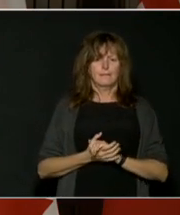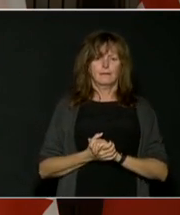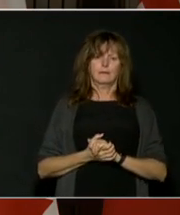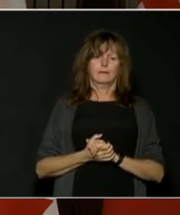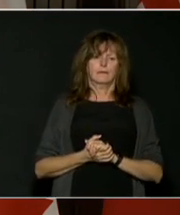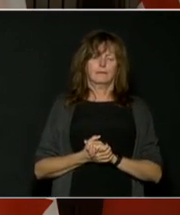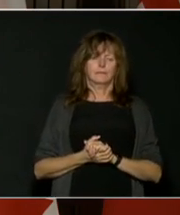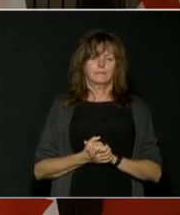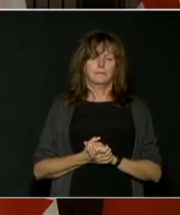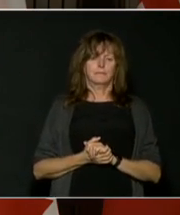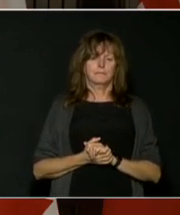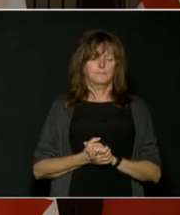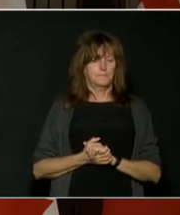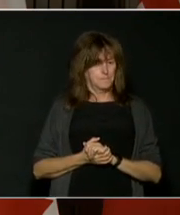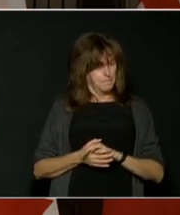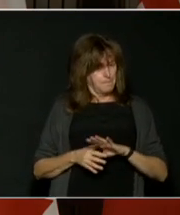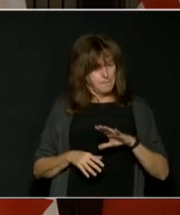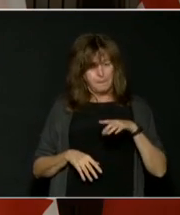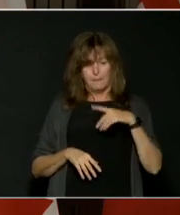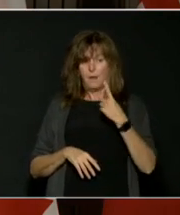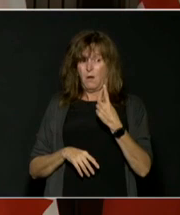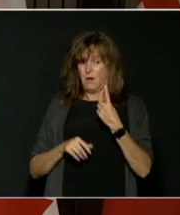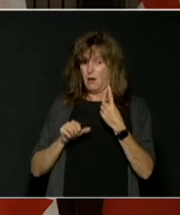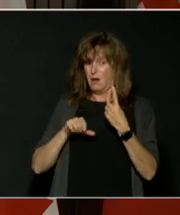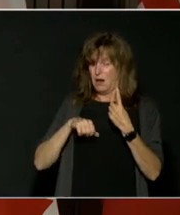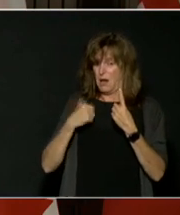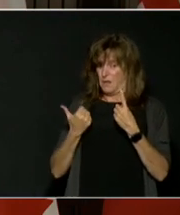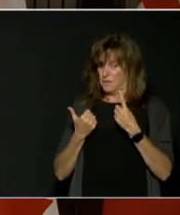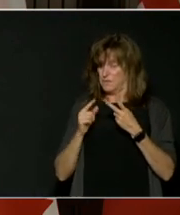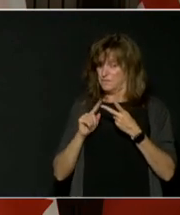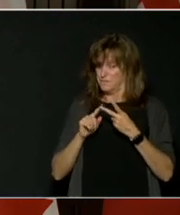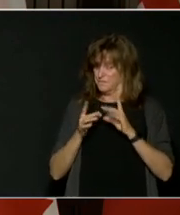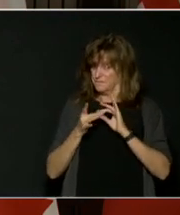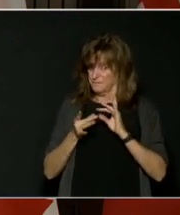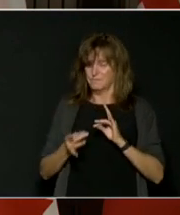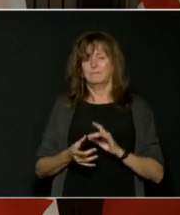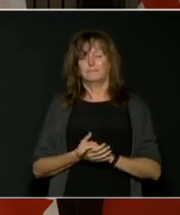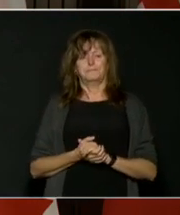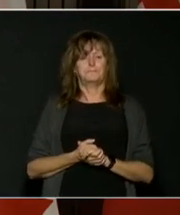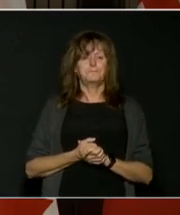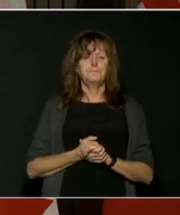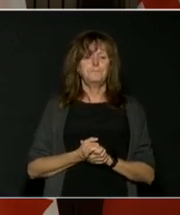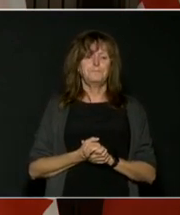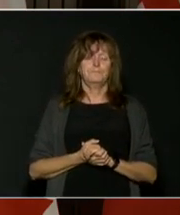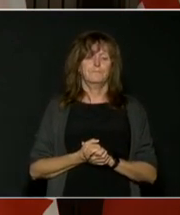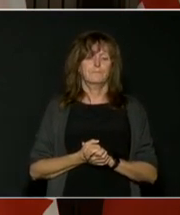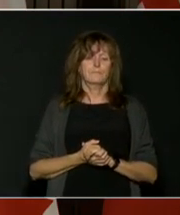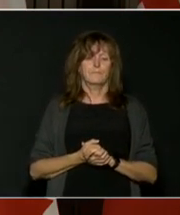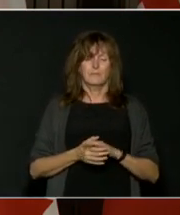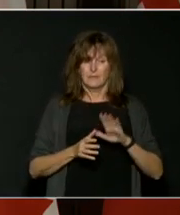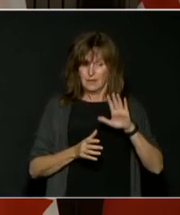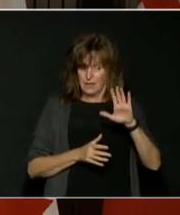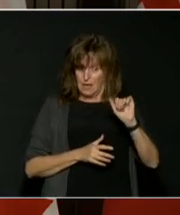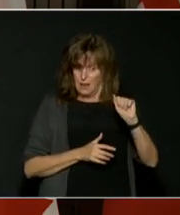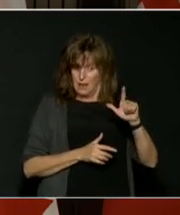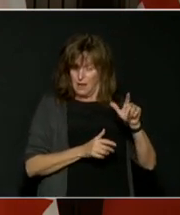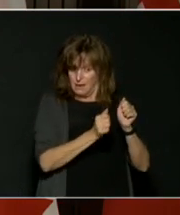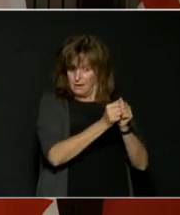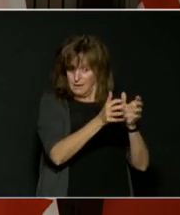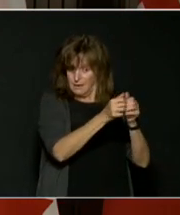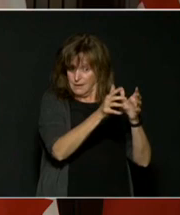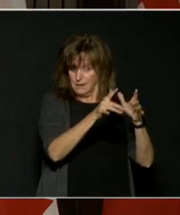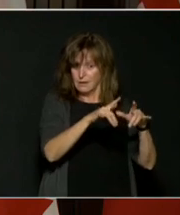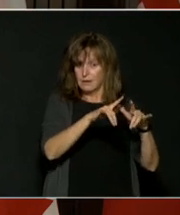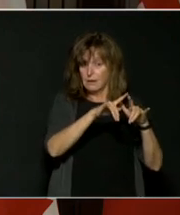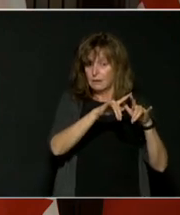earlier. The other thing that will assist us as we build up that capacity are as other technologies come online. As